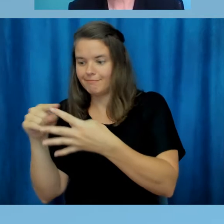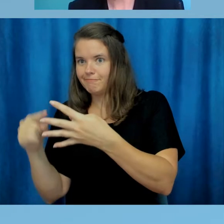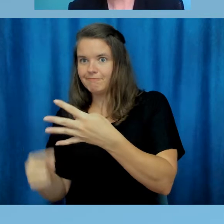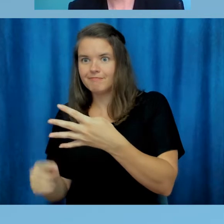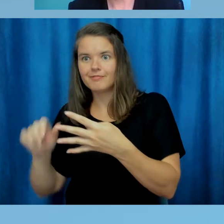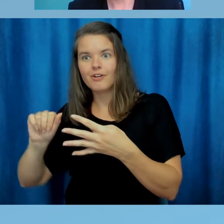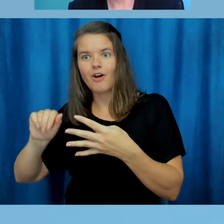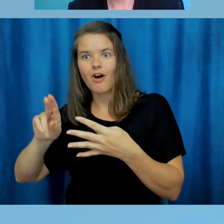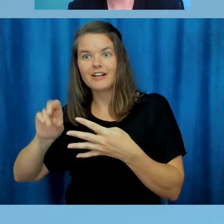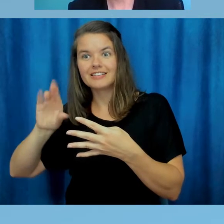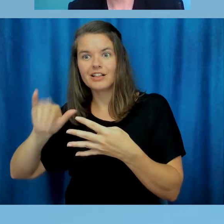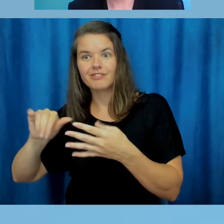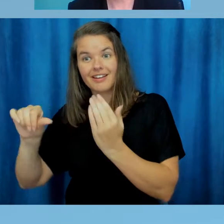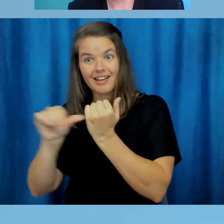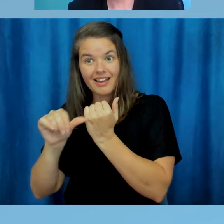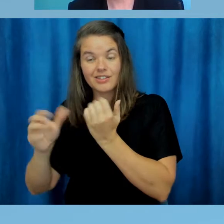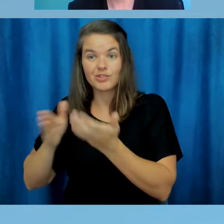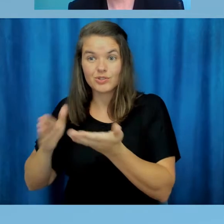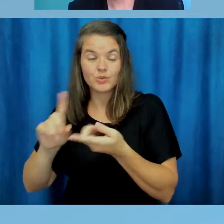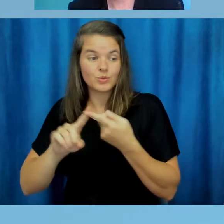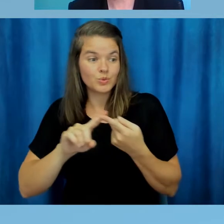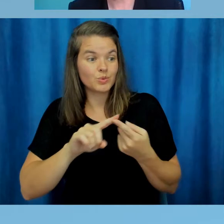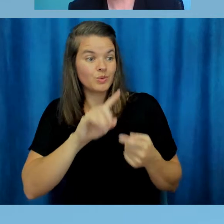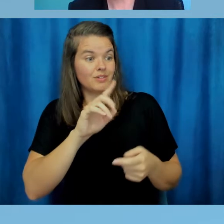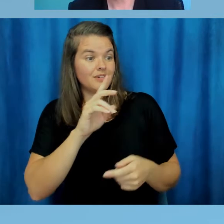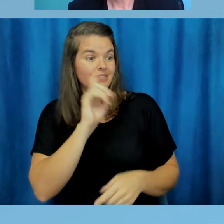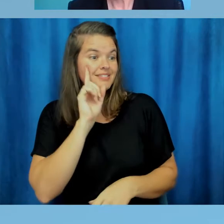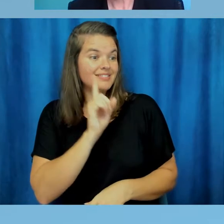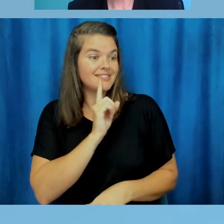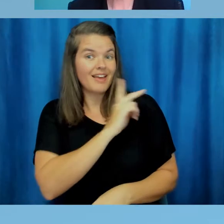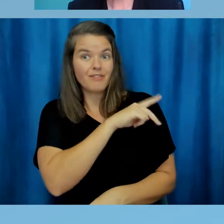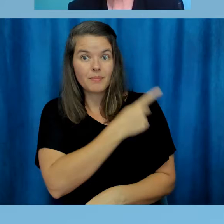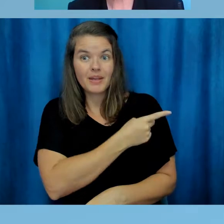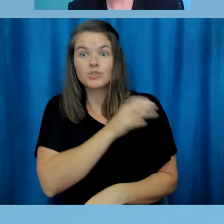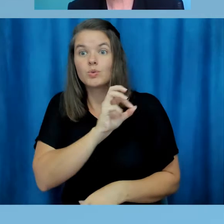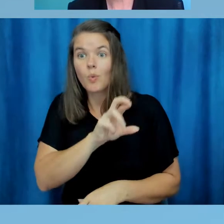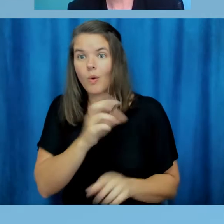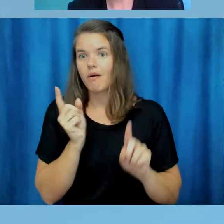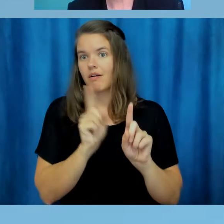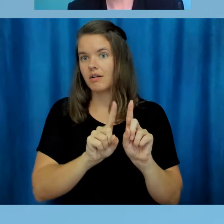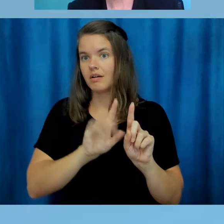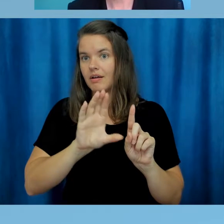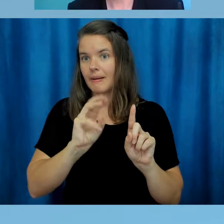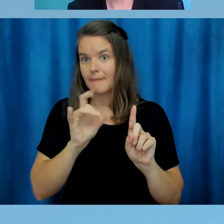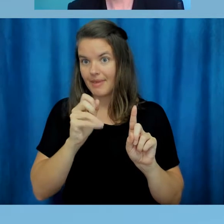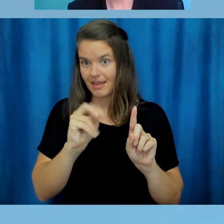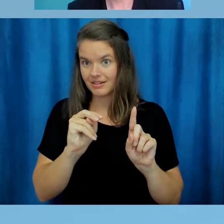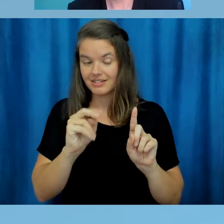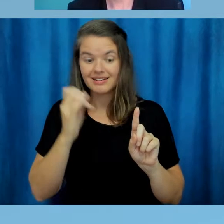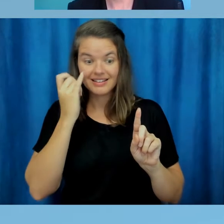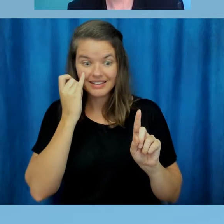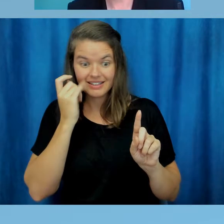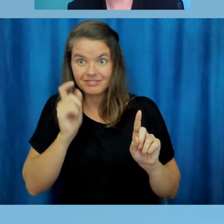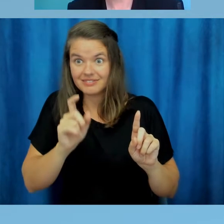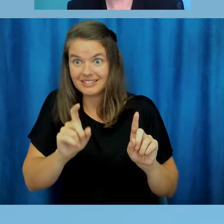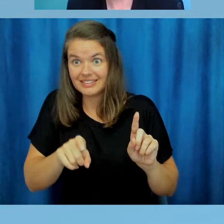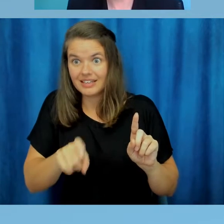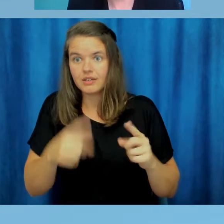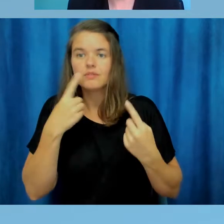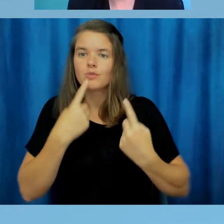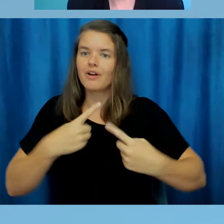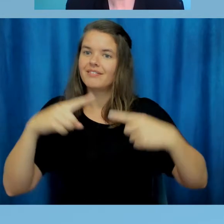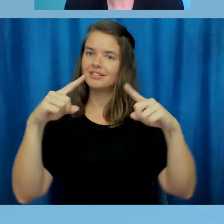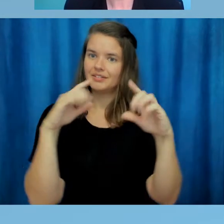auxiliary aids and services to a deaf patient or their companion when it was necessary to ensure